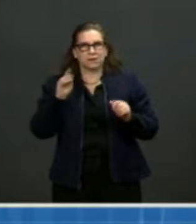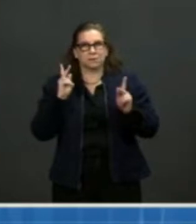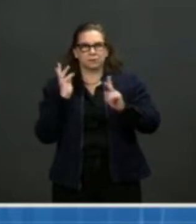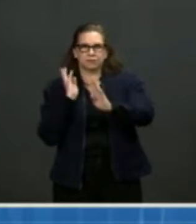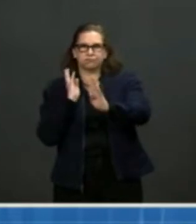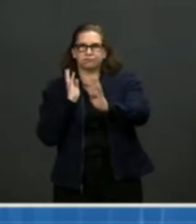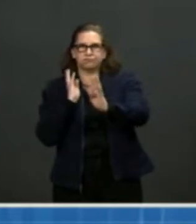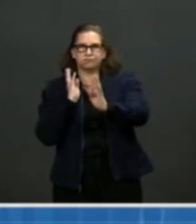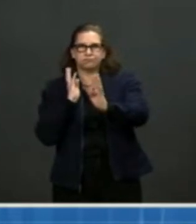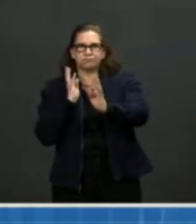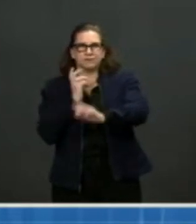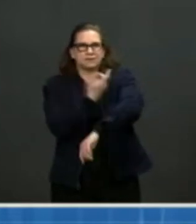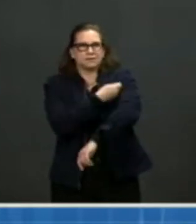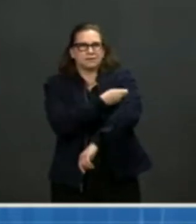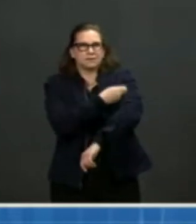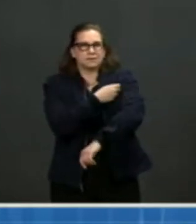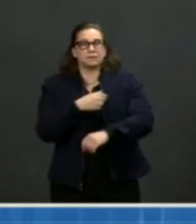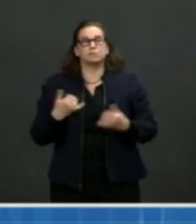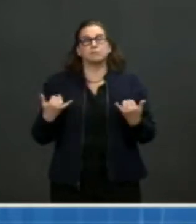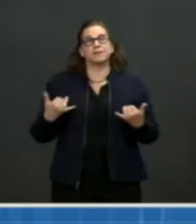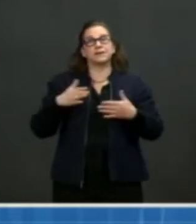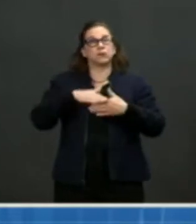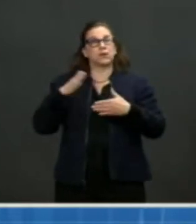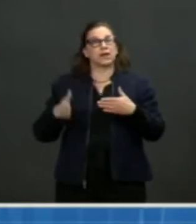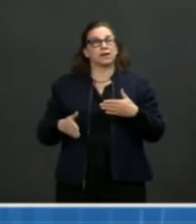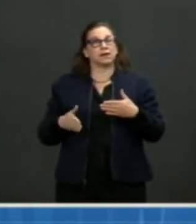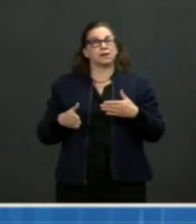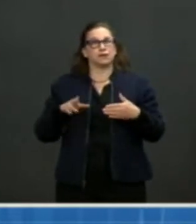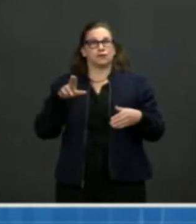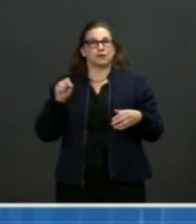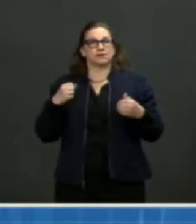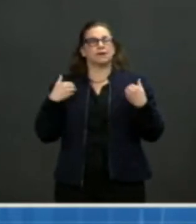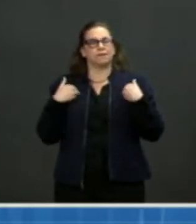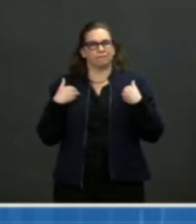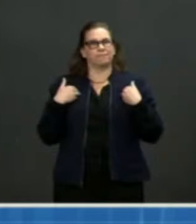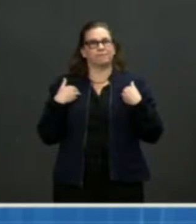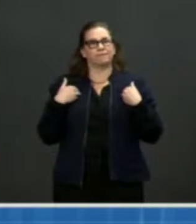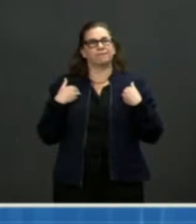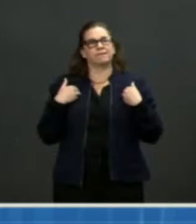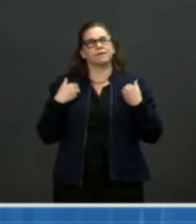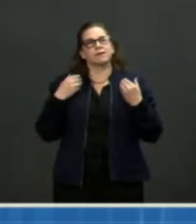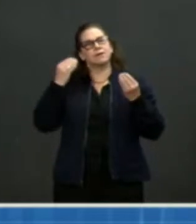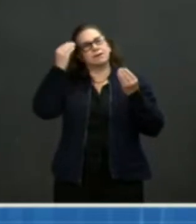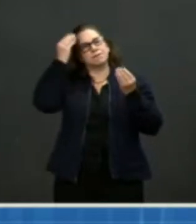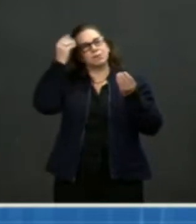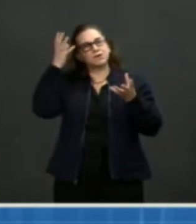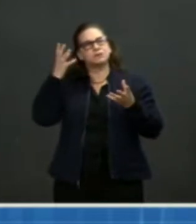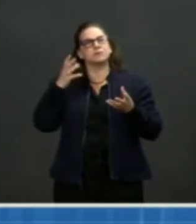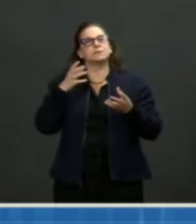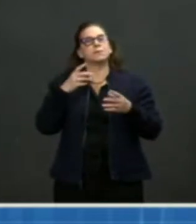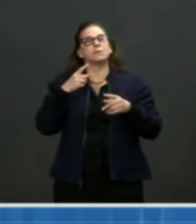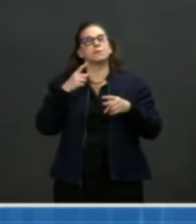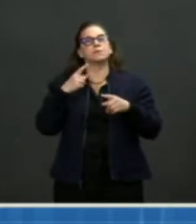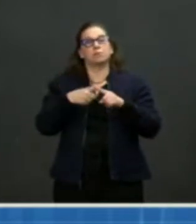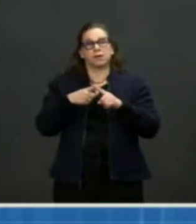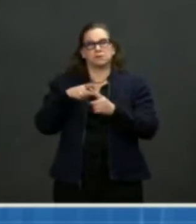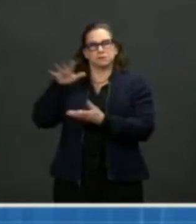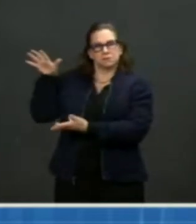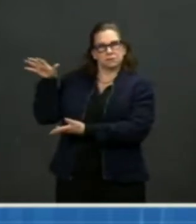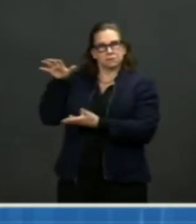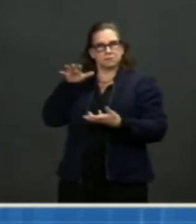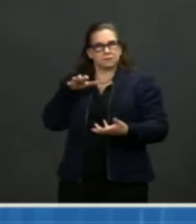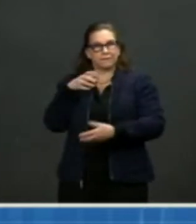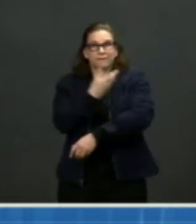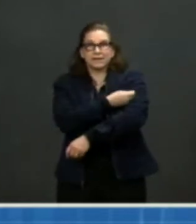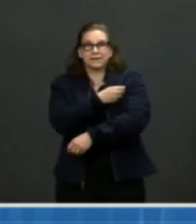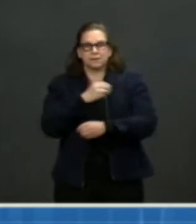first time that the U.S. reported vaccinating more than 3 million people on consecutive days. There